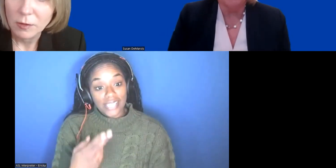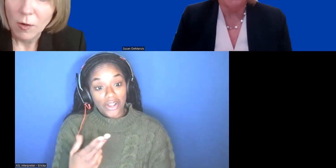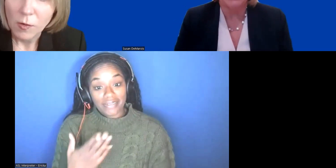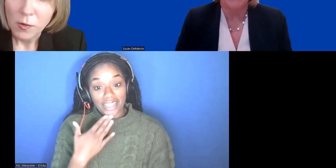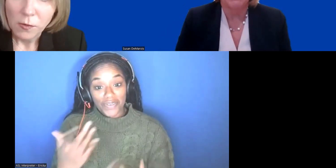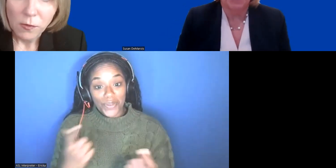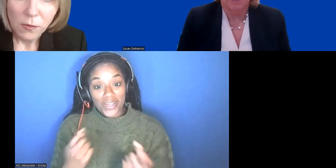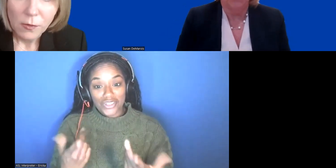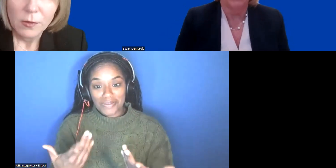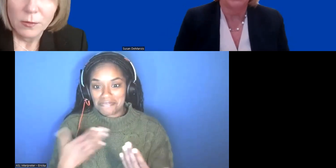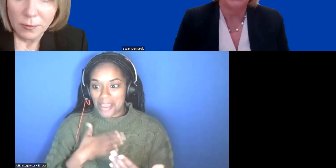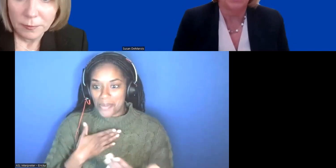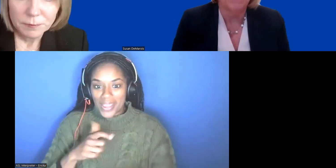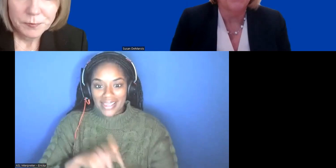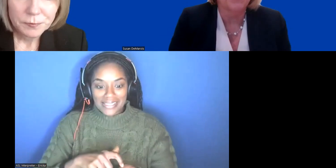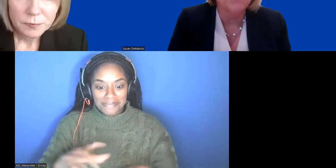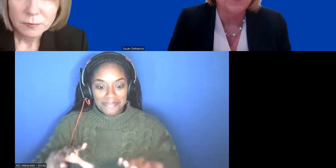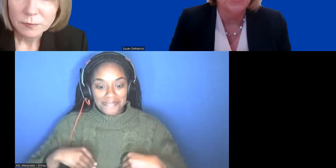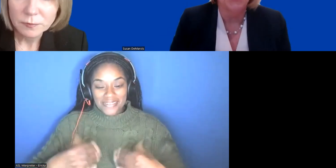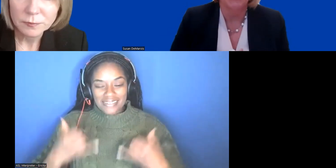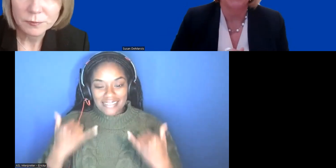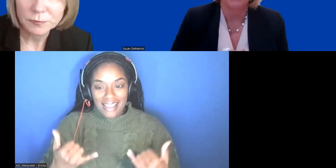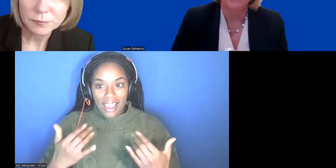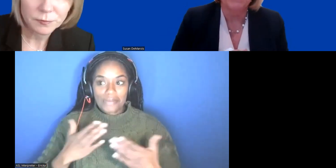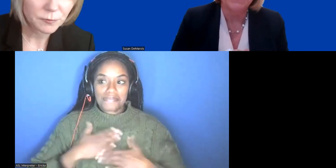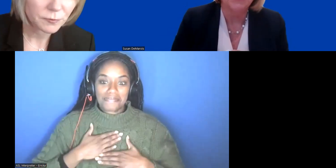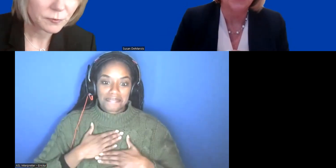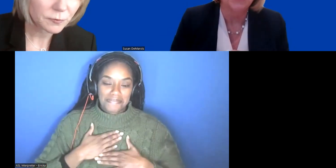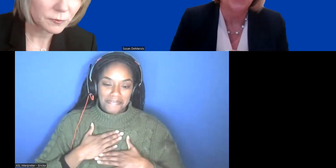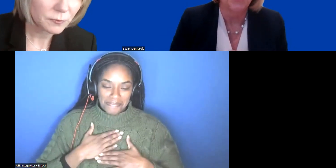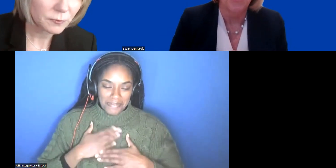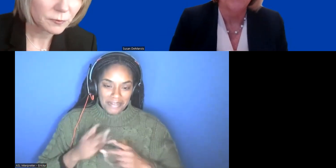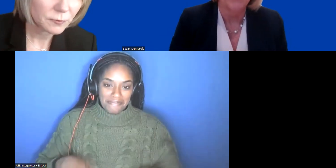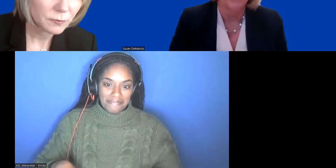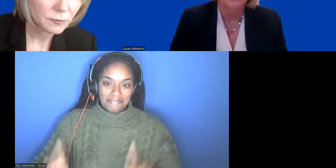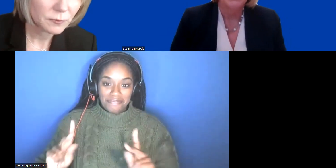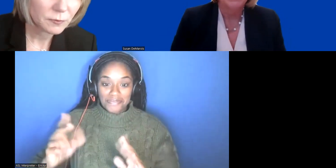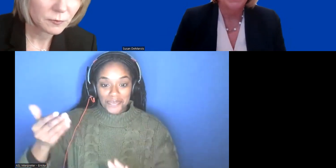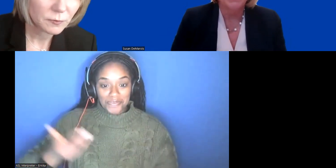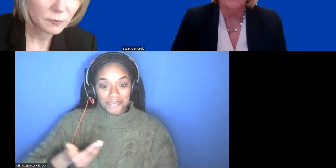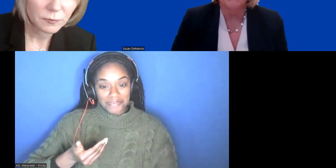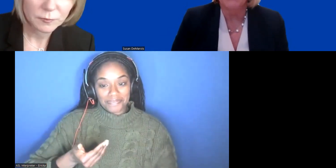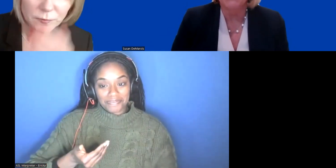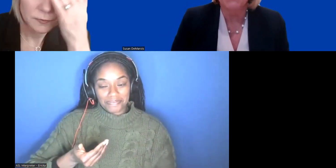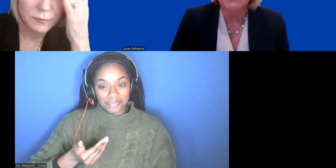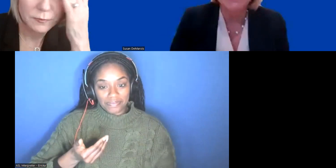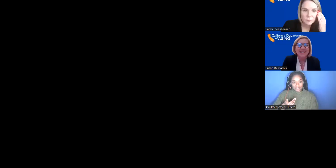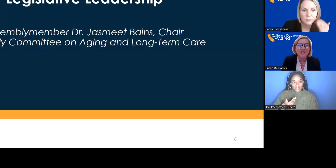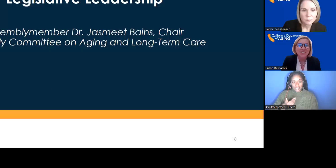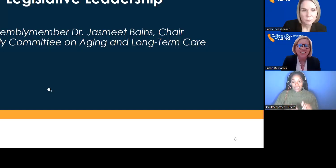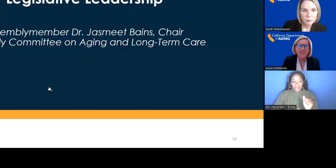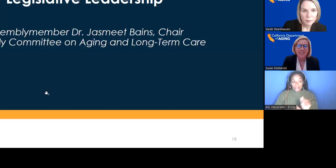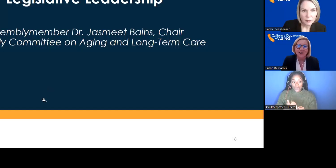I'm so glad we had time to take those. It's now my privilege to welcome and introduce to all of you the most